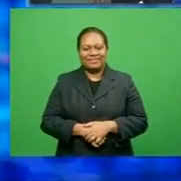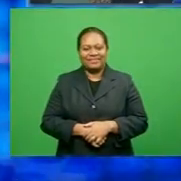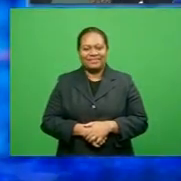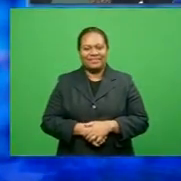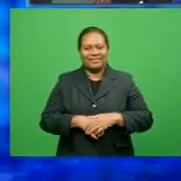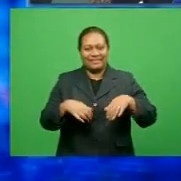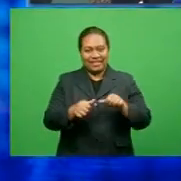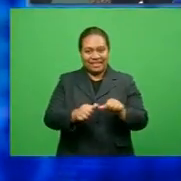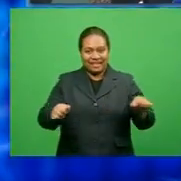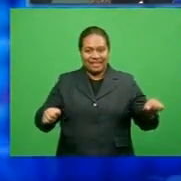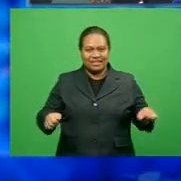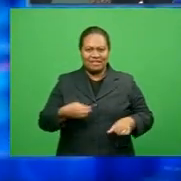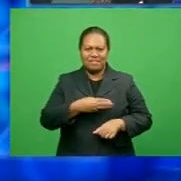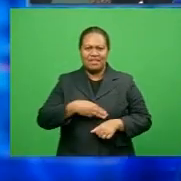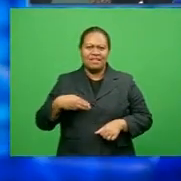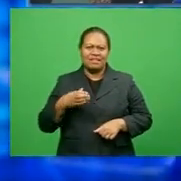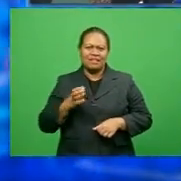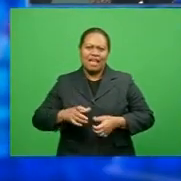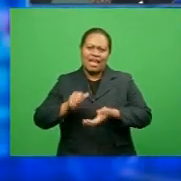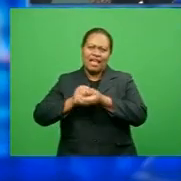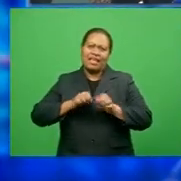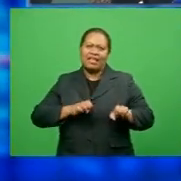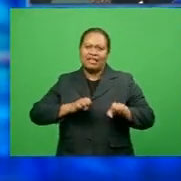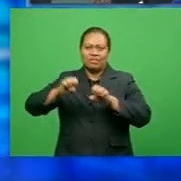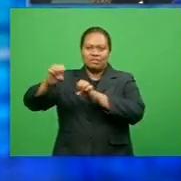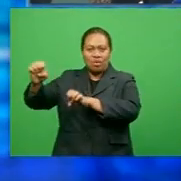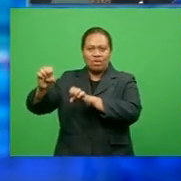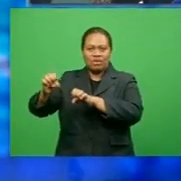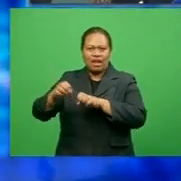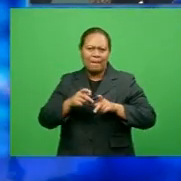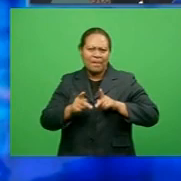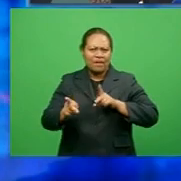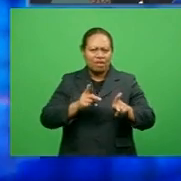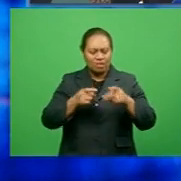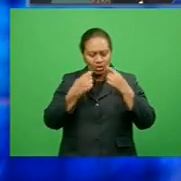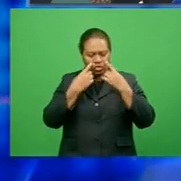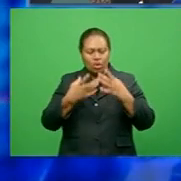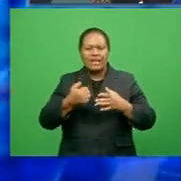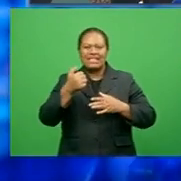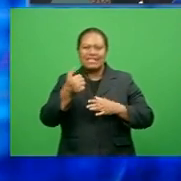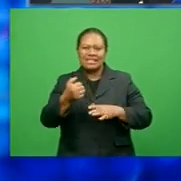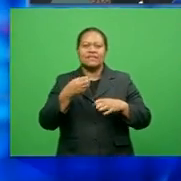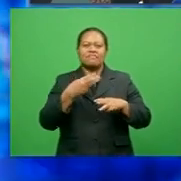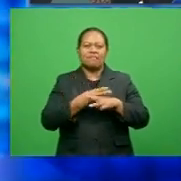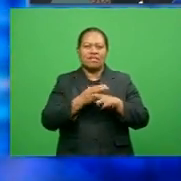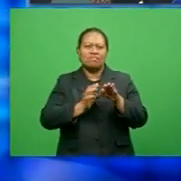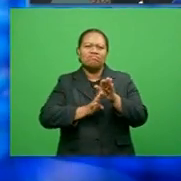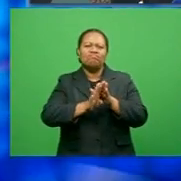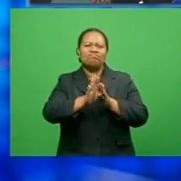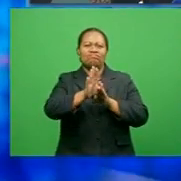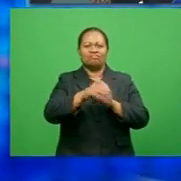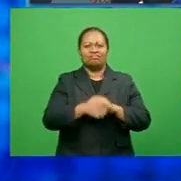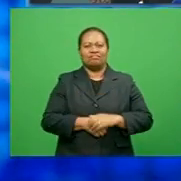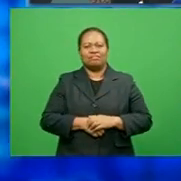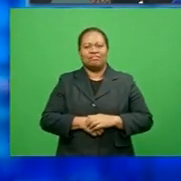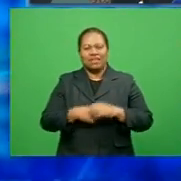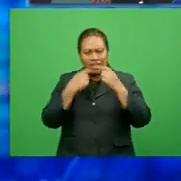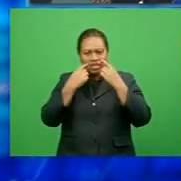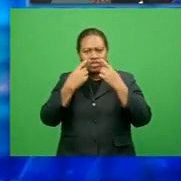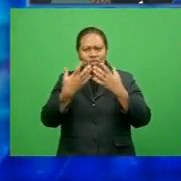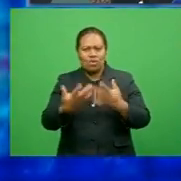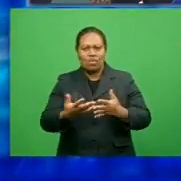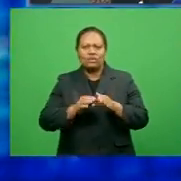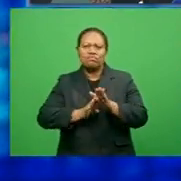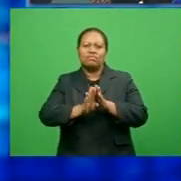The Agriculture Ministry's export performance for the first 6 months of this year has improved significantly. The export volume has increased